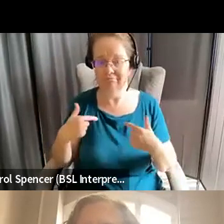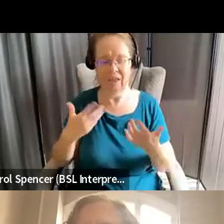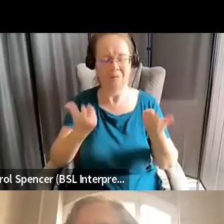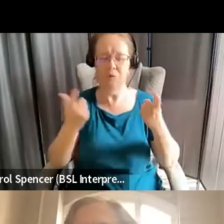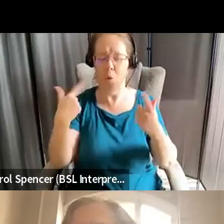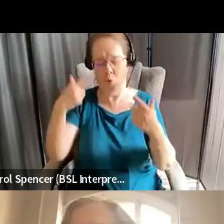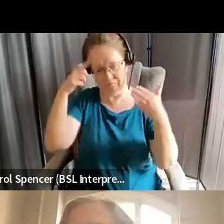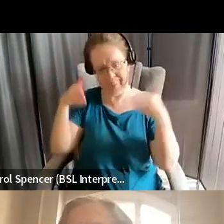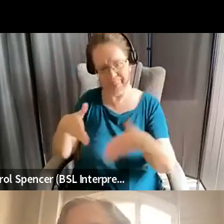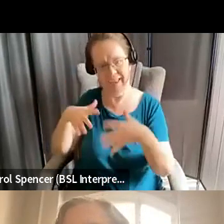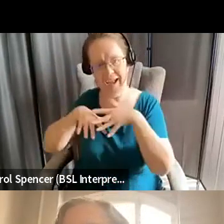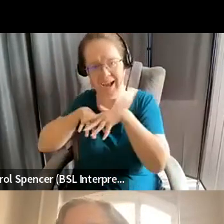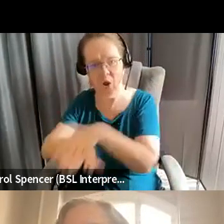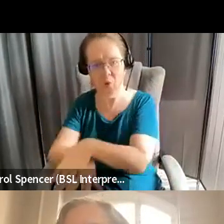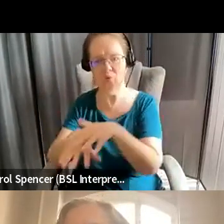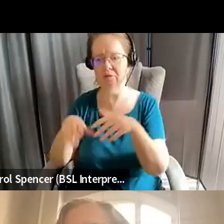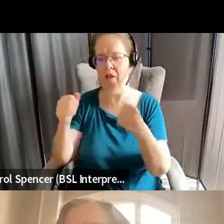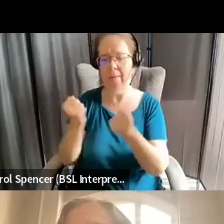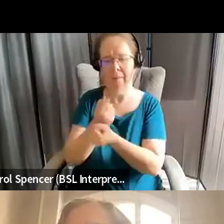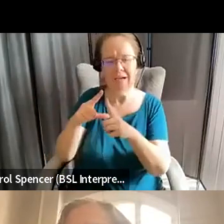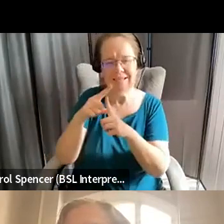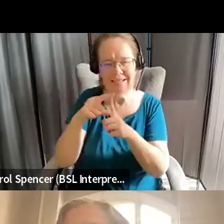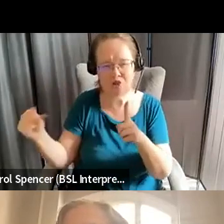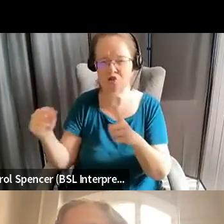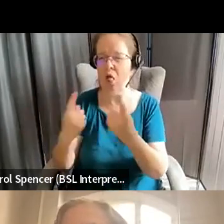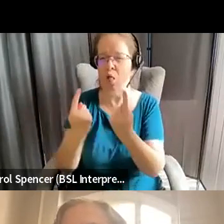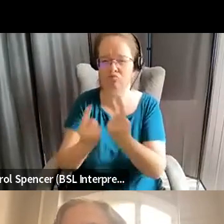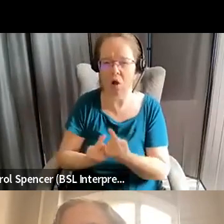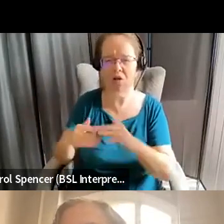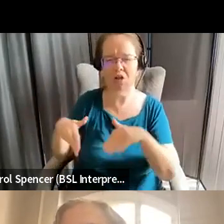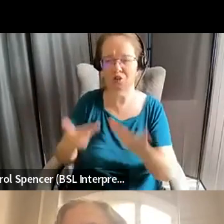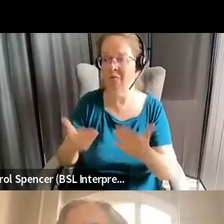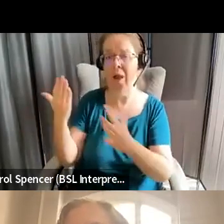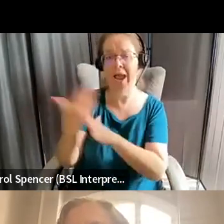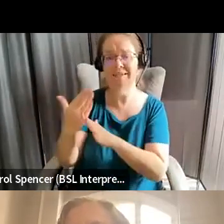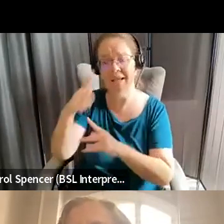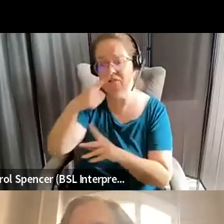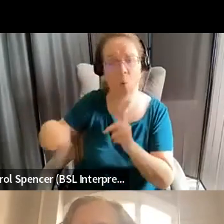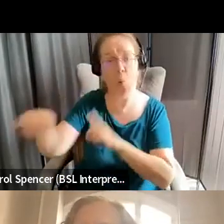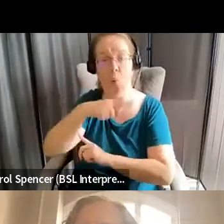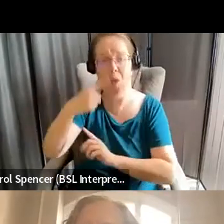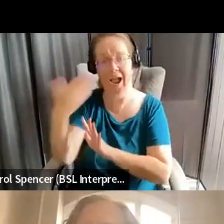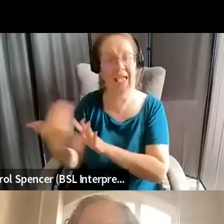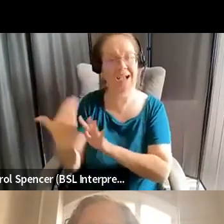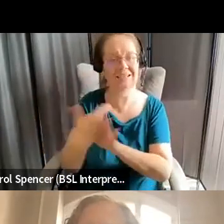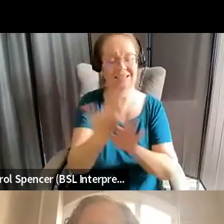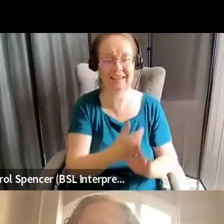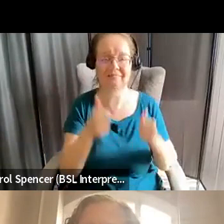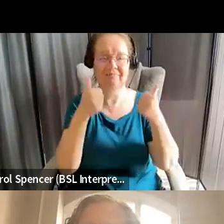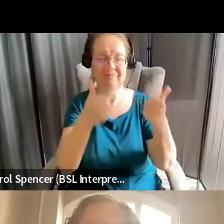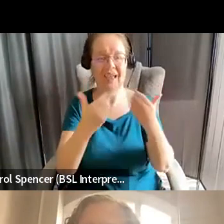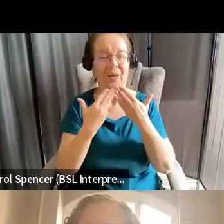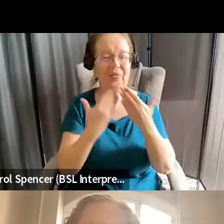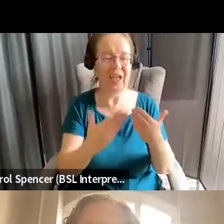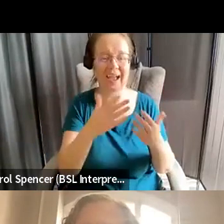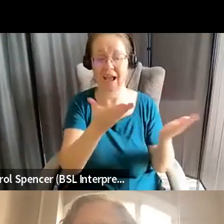inclusivity and making the digital products and services accessible for everyone. And thanks, Siobhan. And